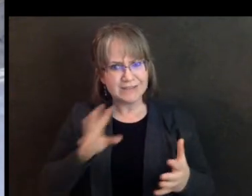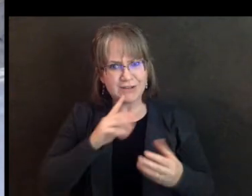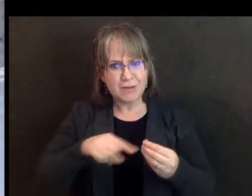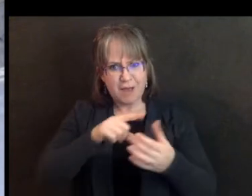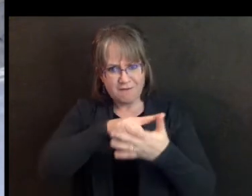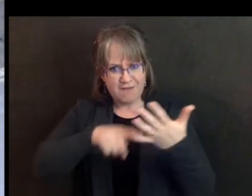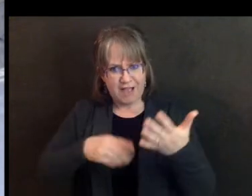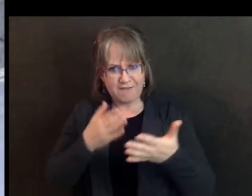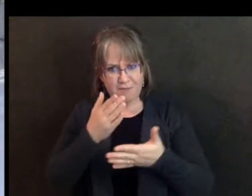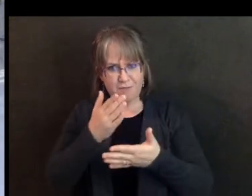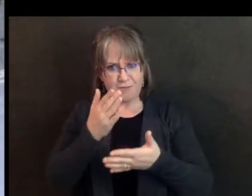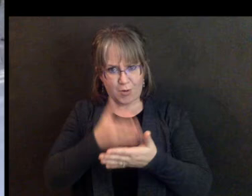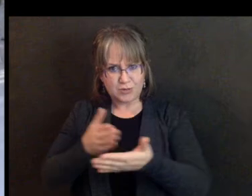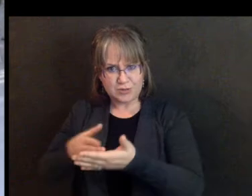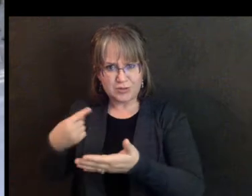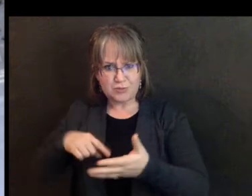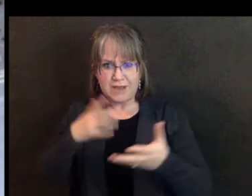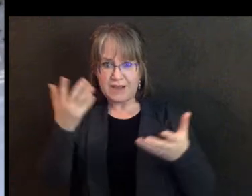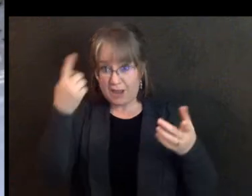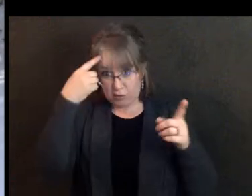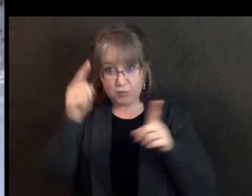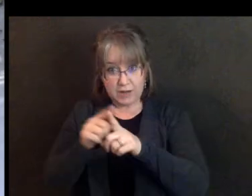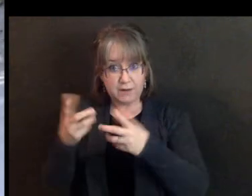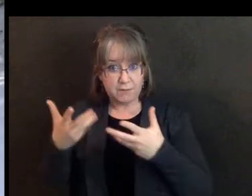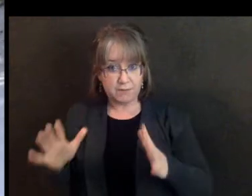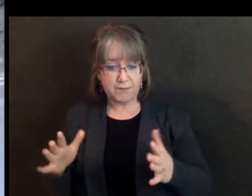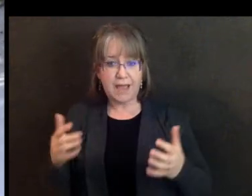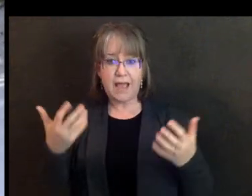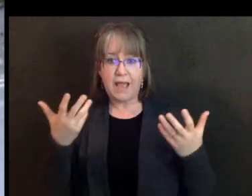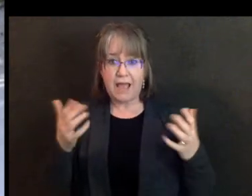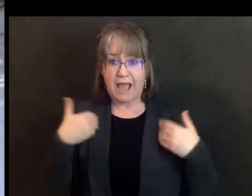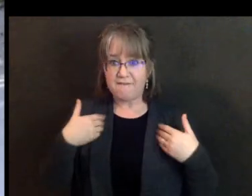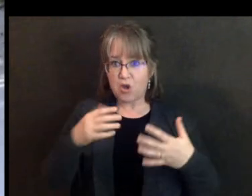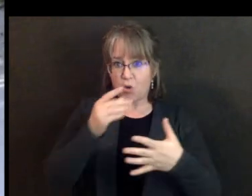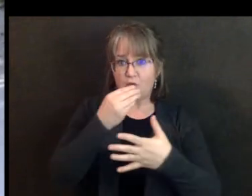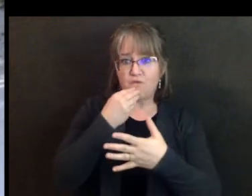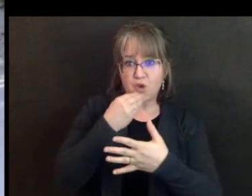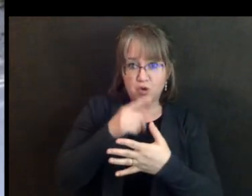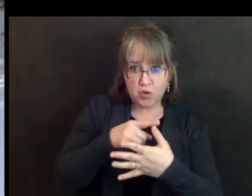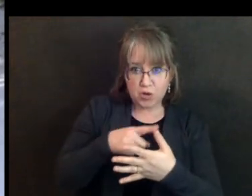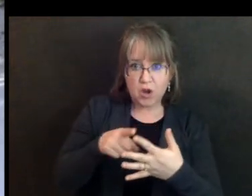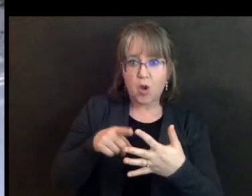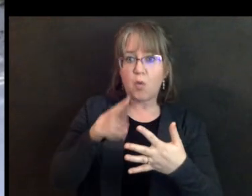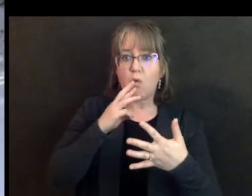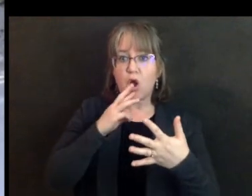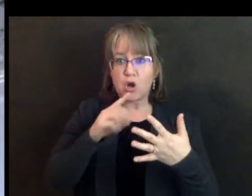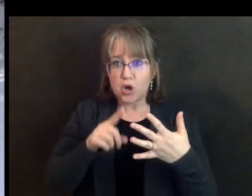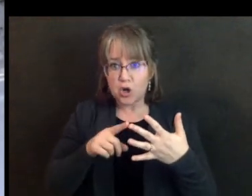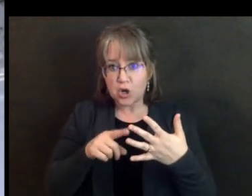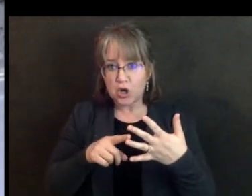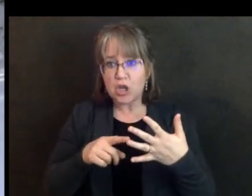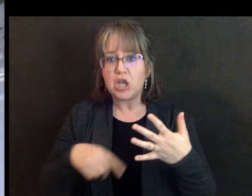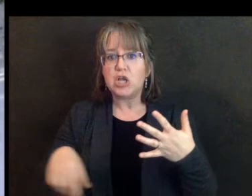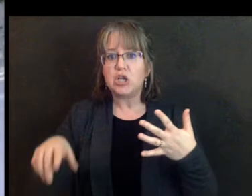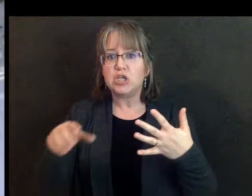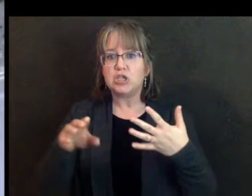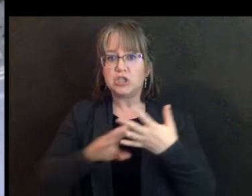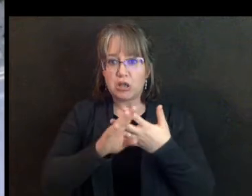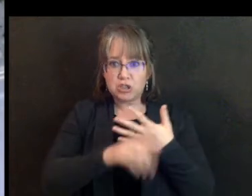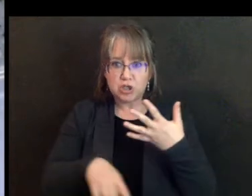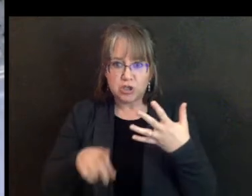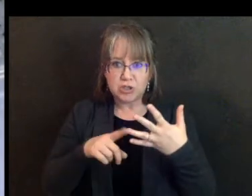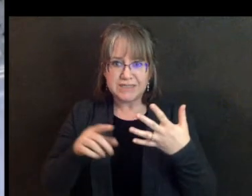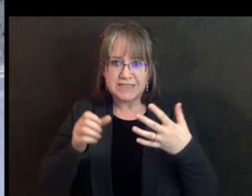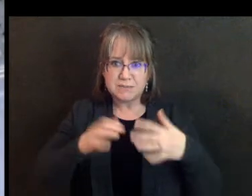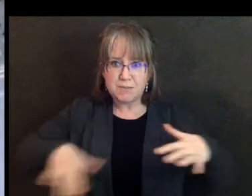food for bald eagles, there's water, there's shelter, there's space, and there's a place to raise their young. All